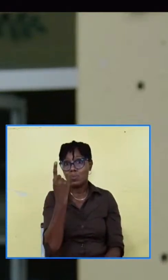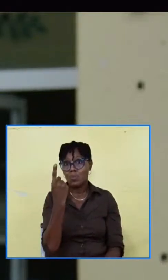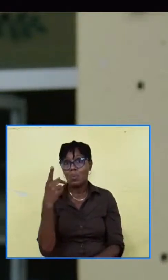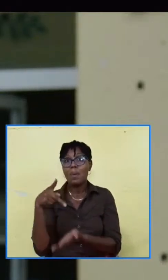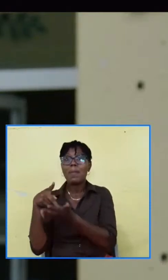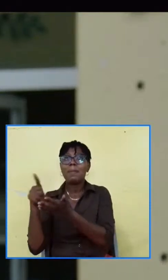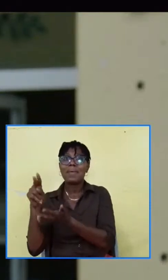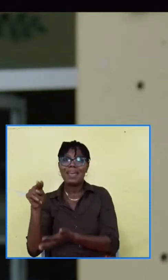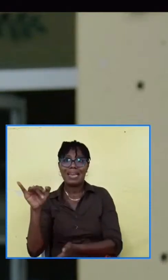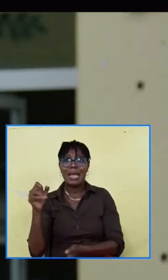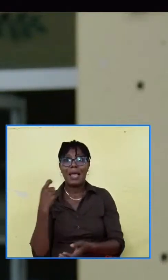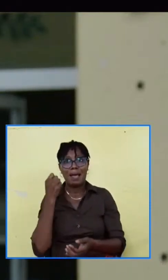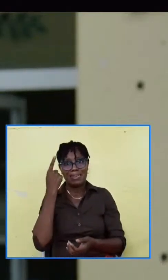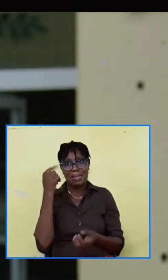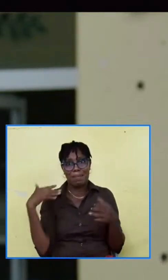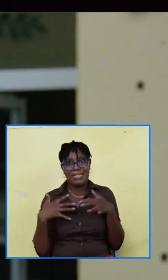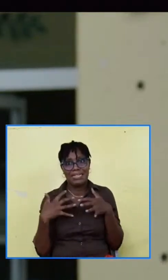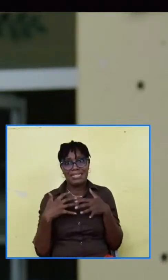a little nervous, forgive me.